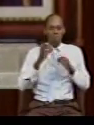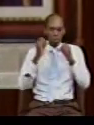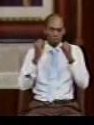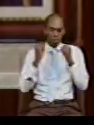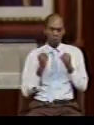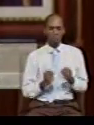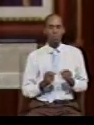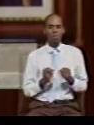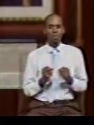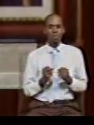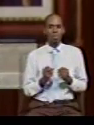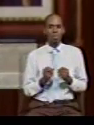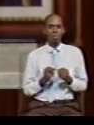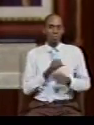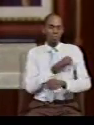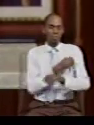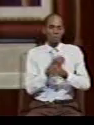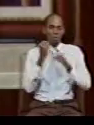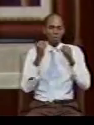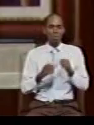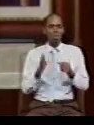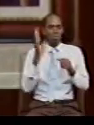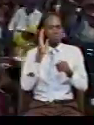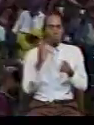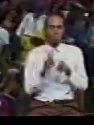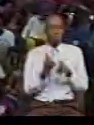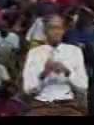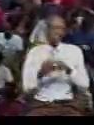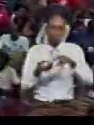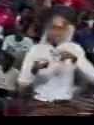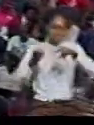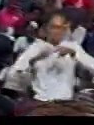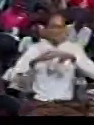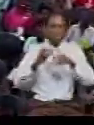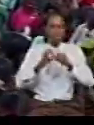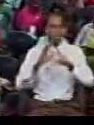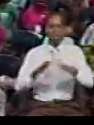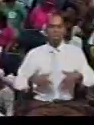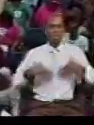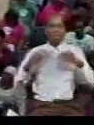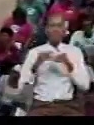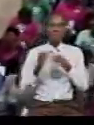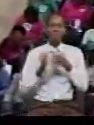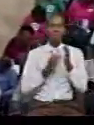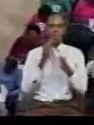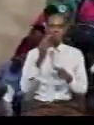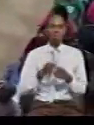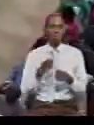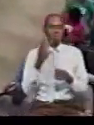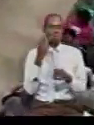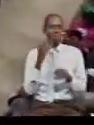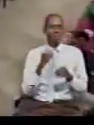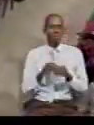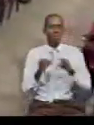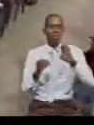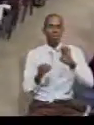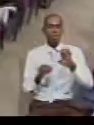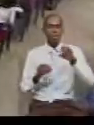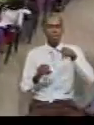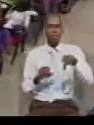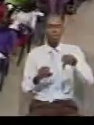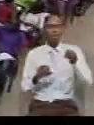power also increase in your life in Jesus' name. We're looking at Ephesians chapter